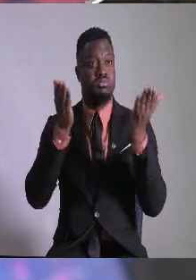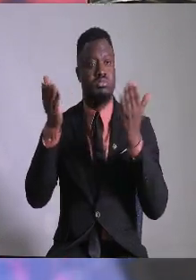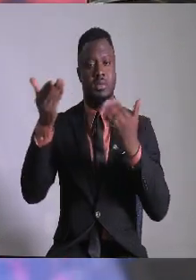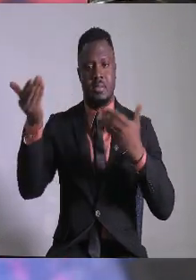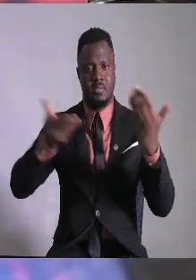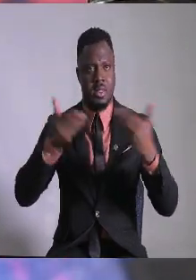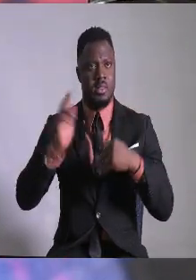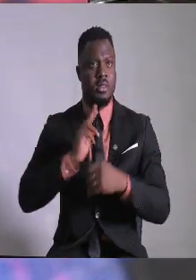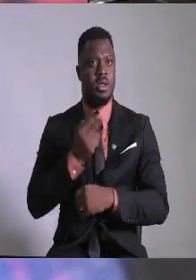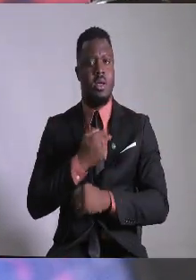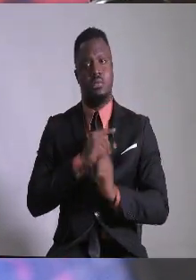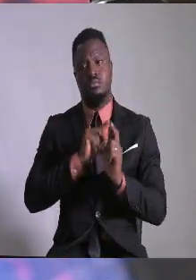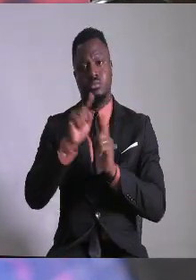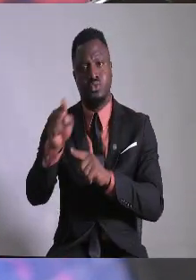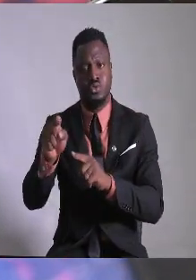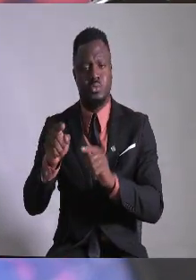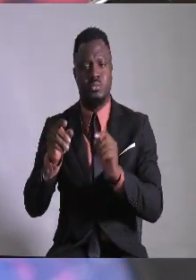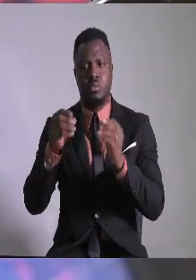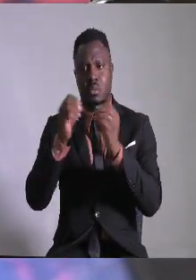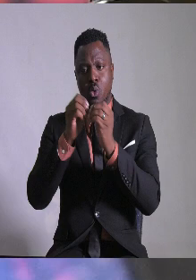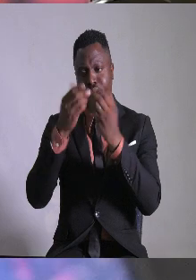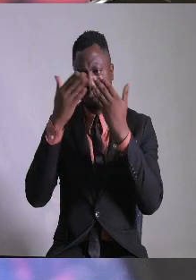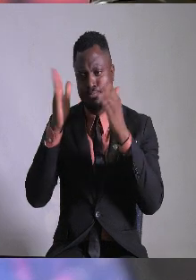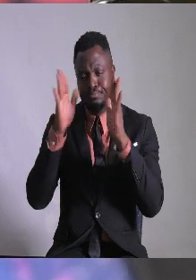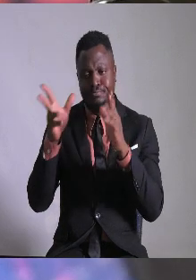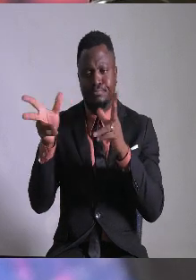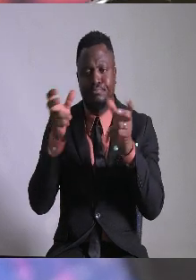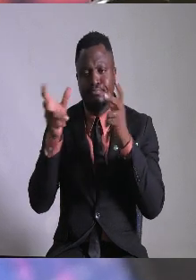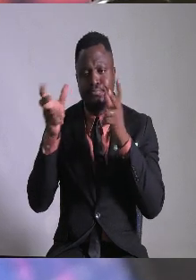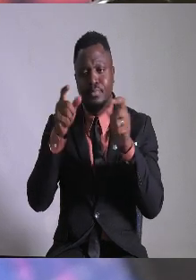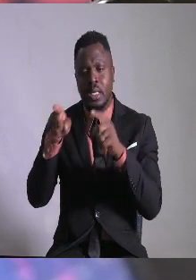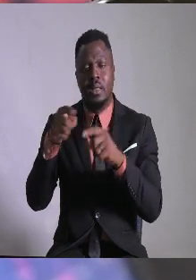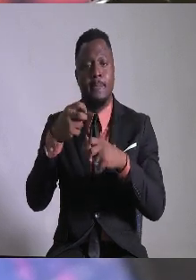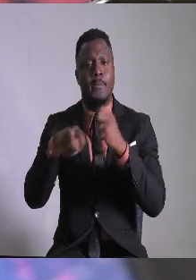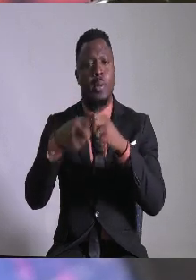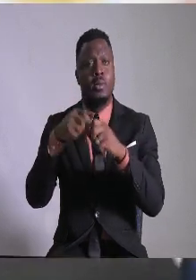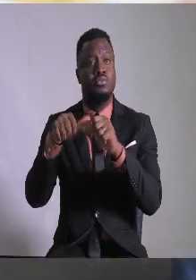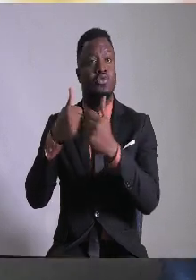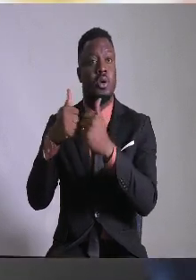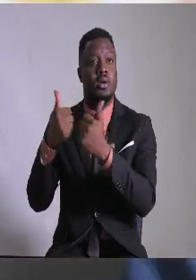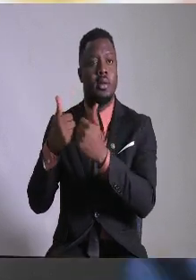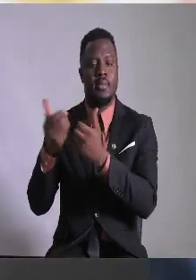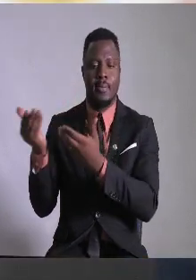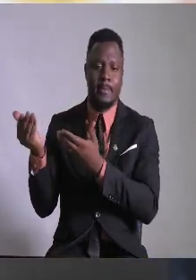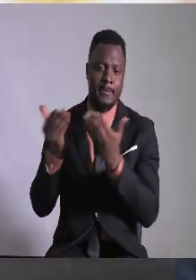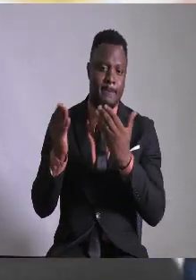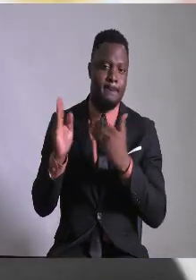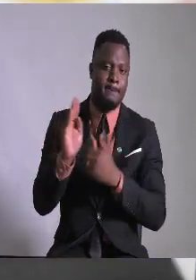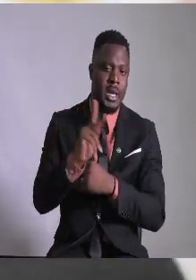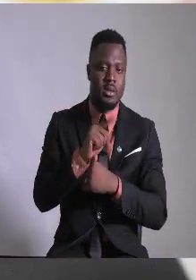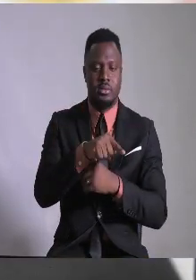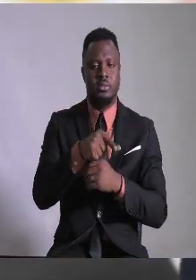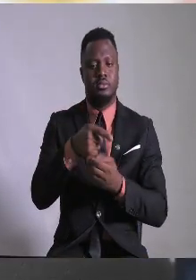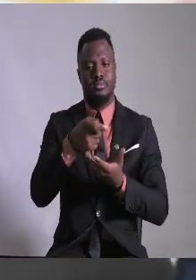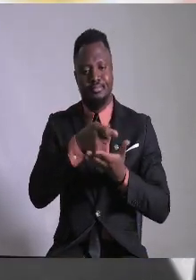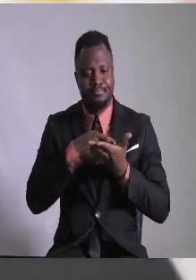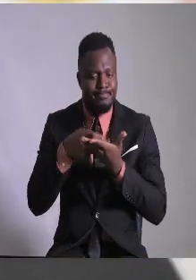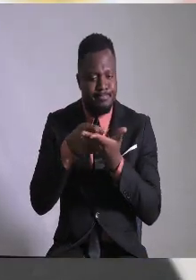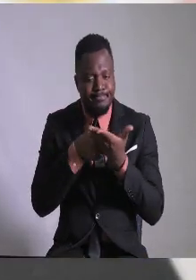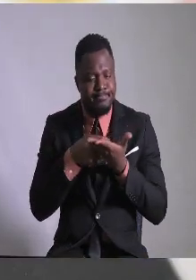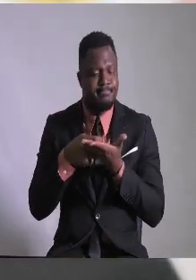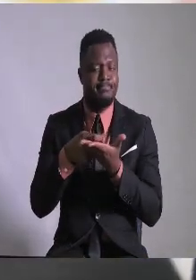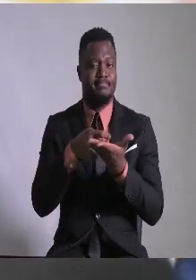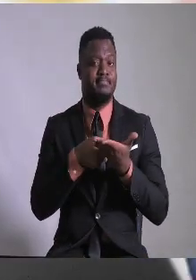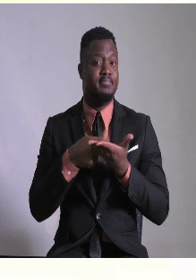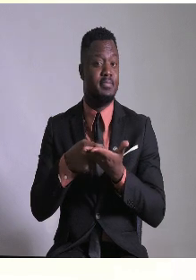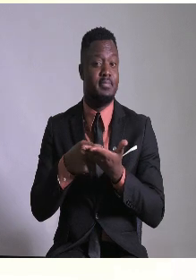they invite us, we go and grace the occasion and then listen to their grievances, then you bring it back to the studio and then